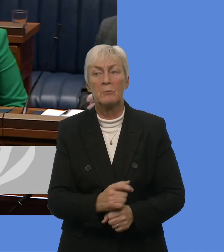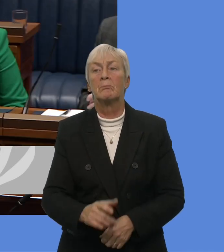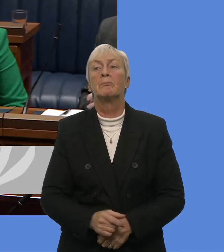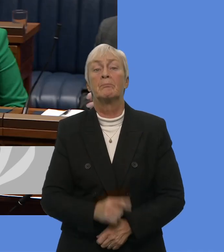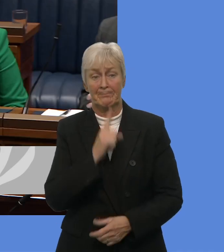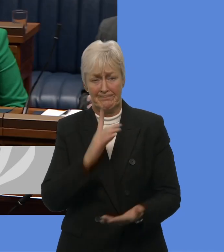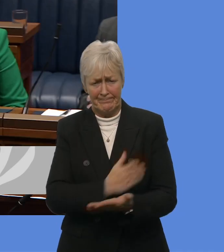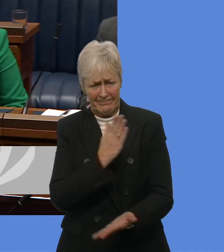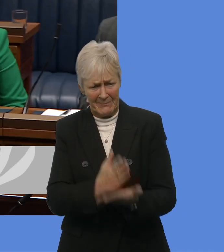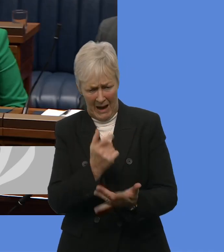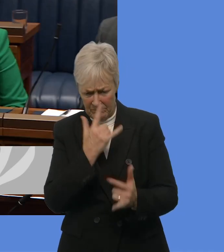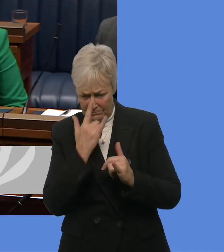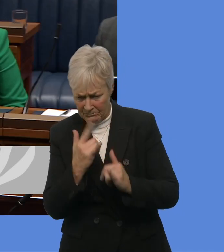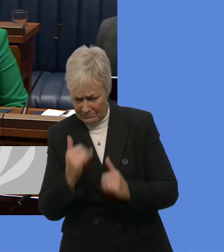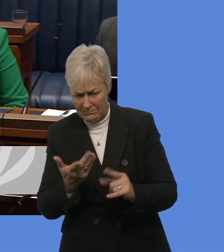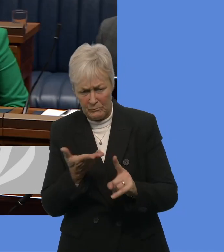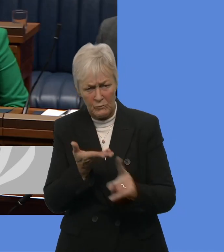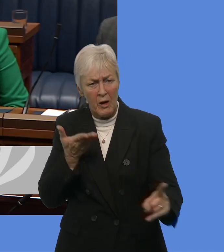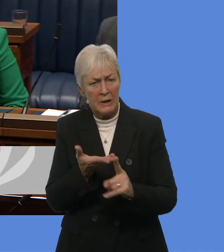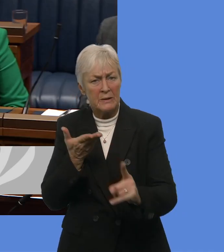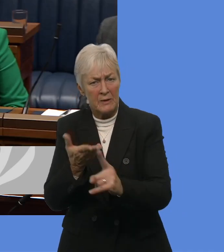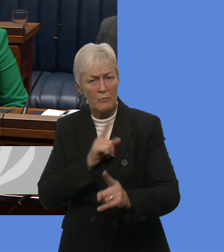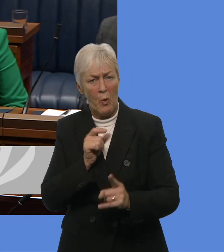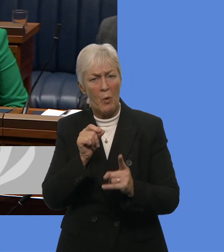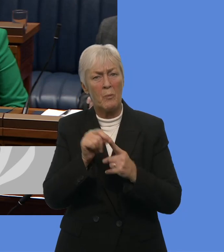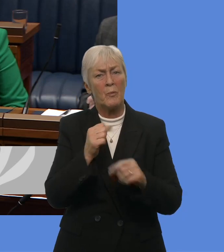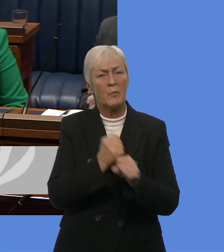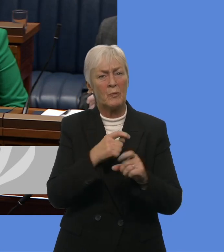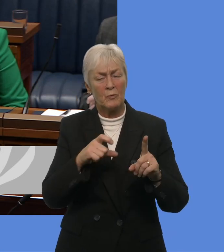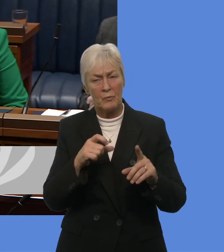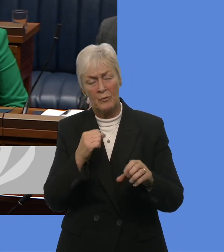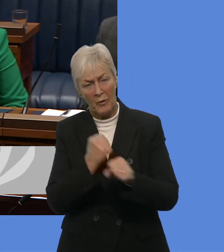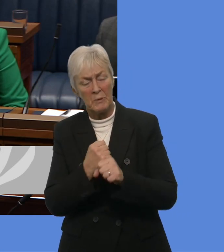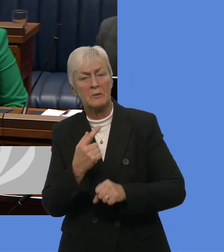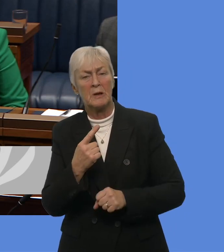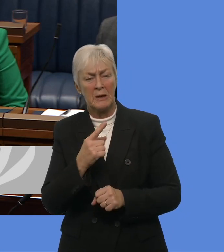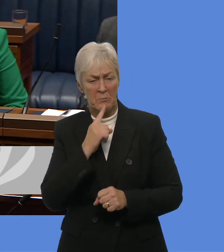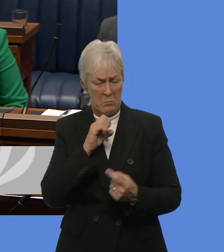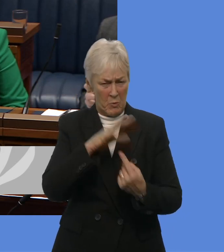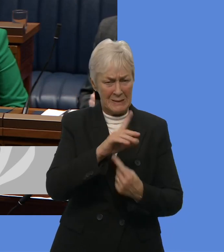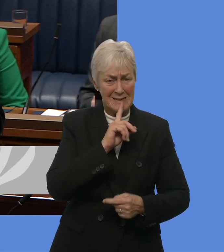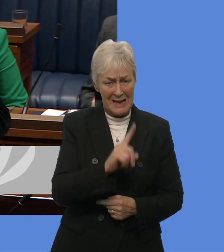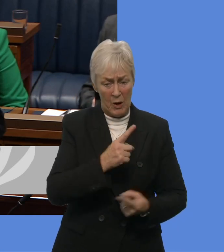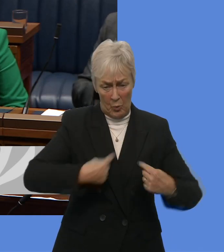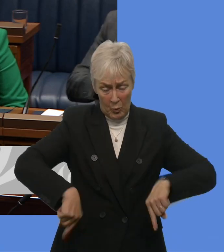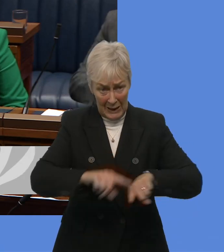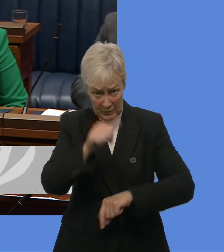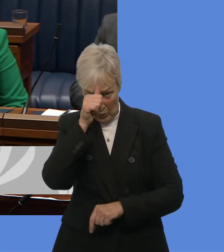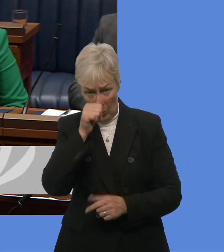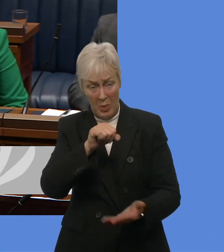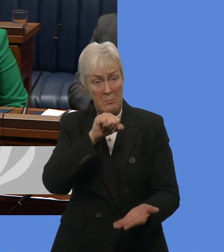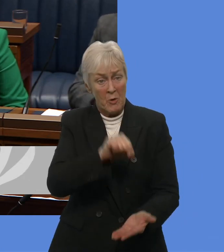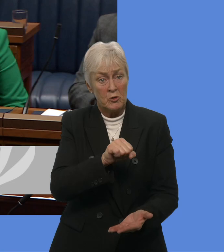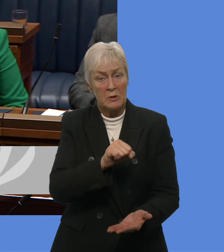Absolutely. There will be measurable targets in the programme for government. I think it is also important to say, though, that we know that the budget at the moment